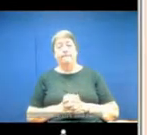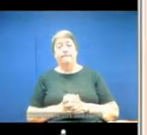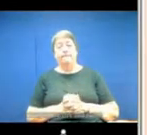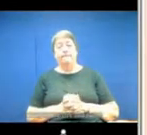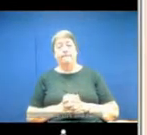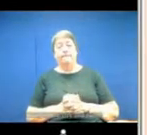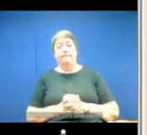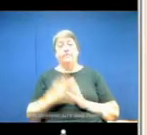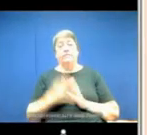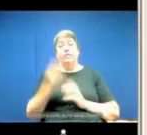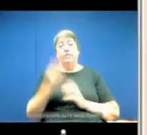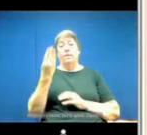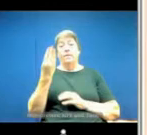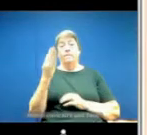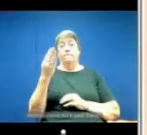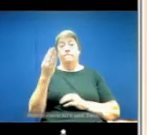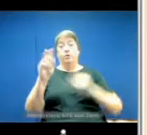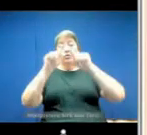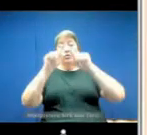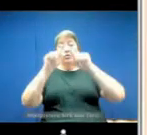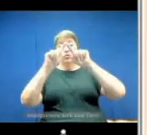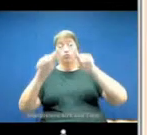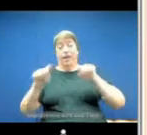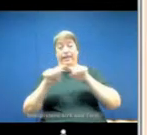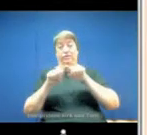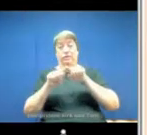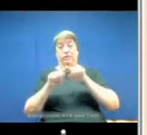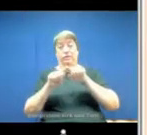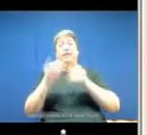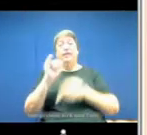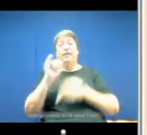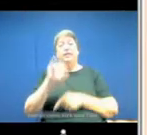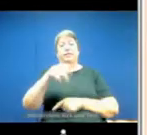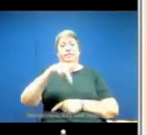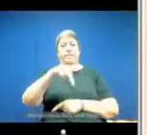The blue triangles are the proceedings interpreters.